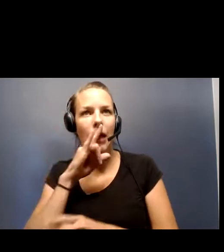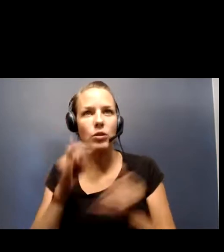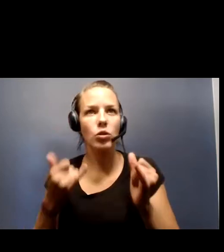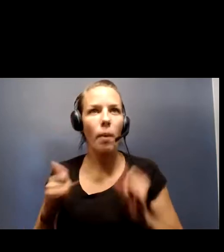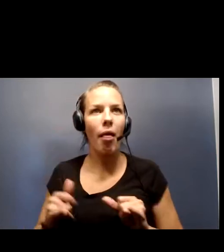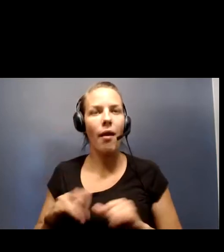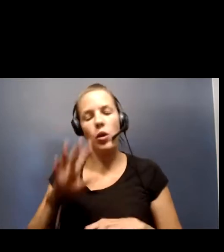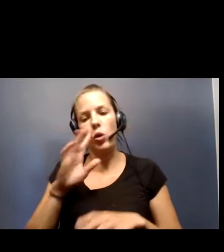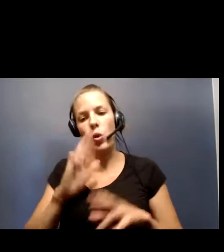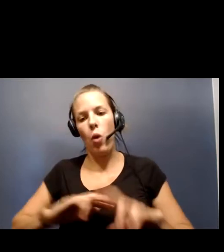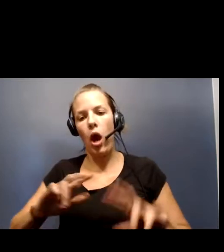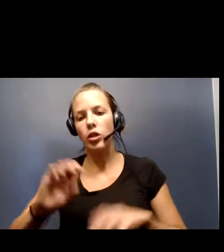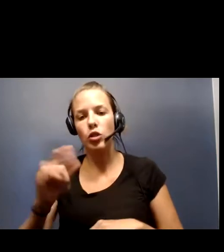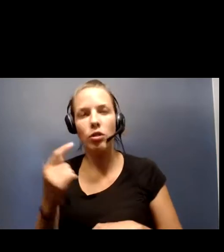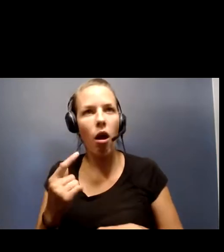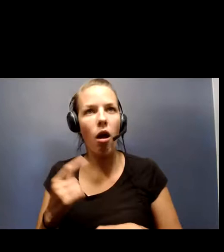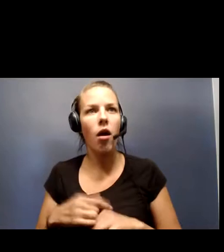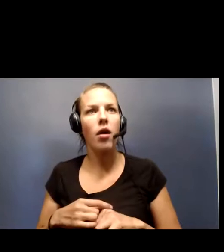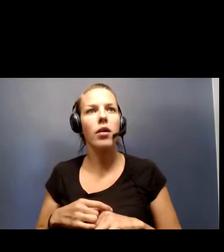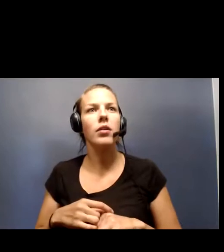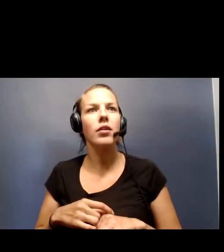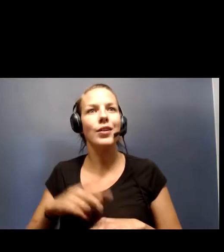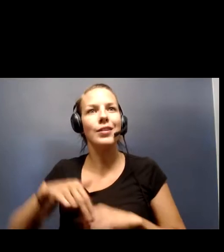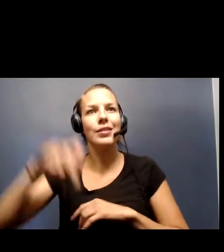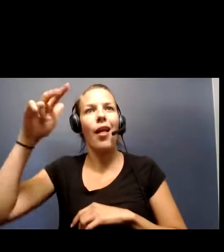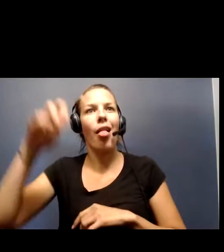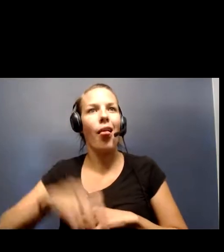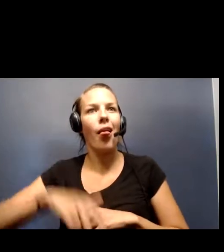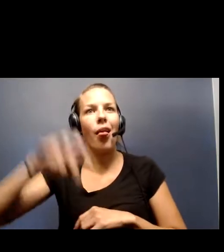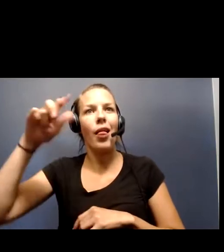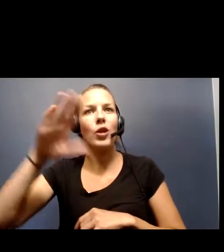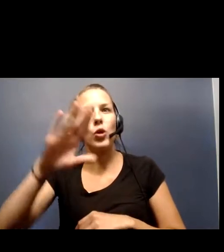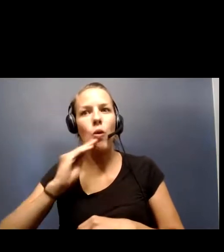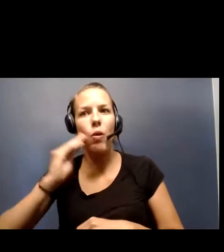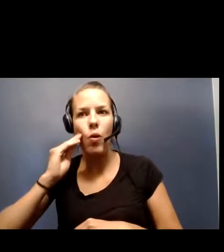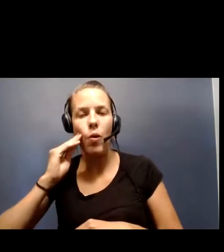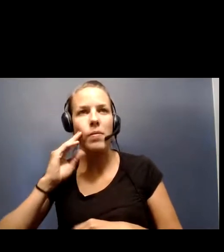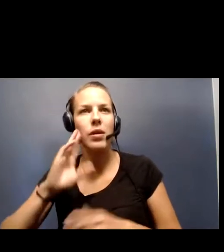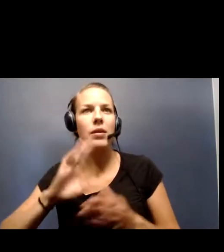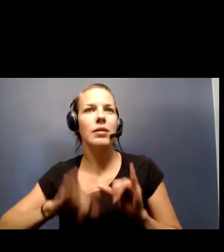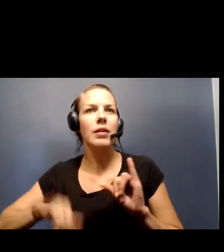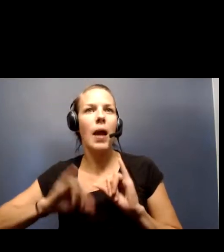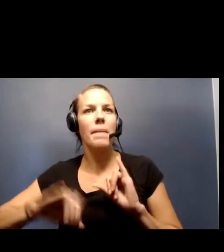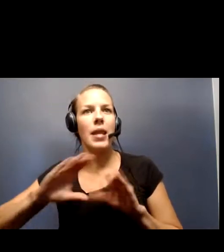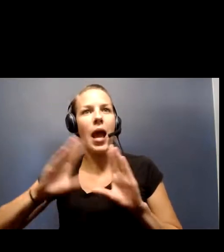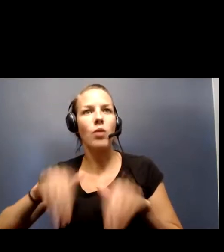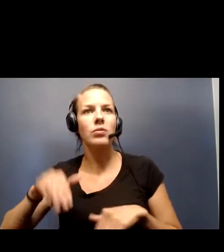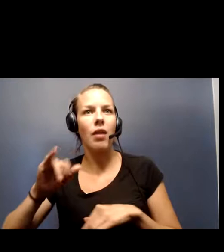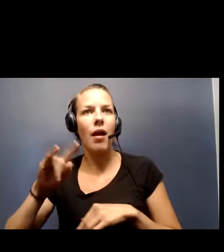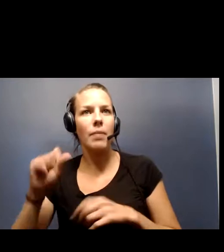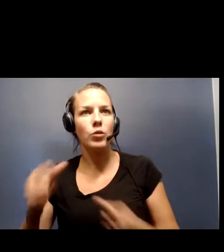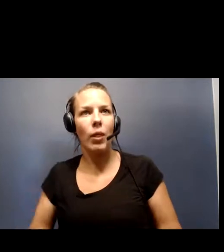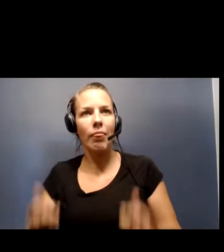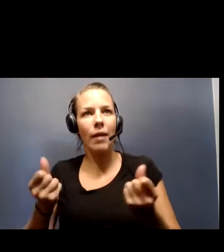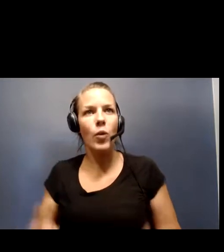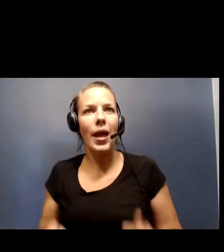walk your dog. You can do stairs up and down in your house. You can use common household items to lift weights.